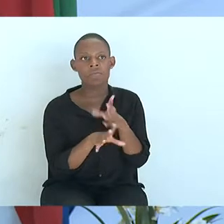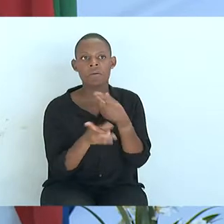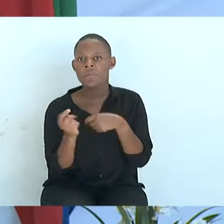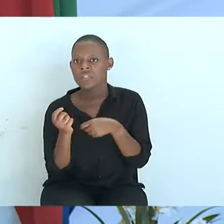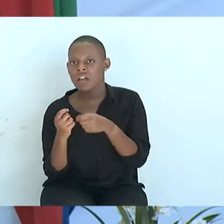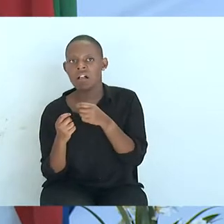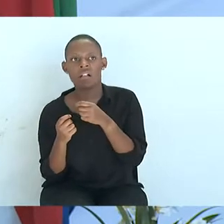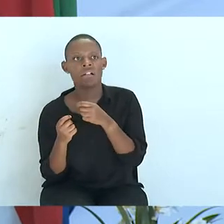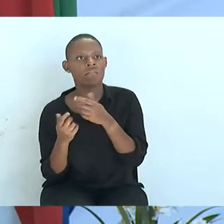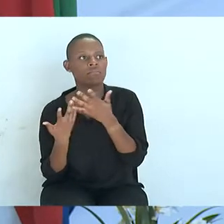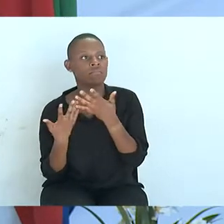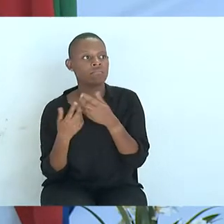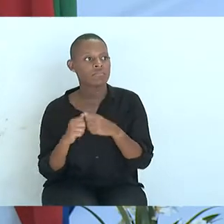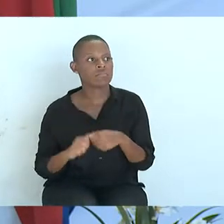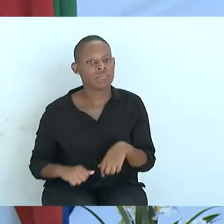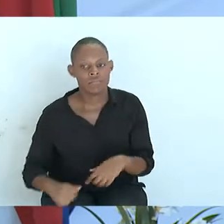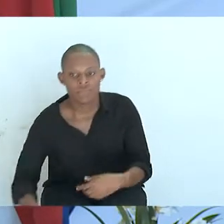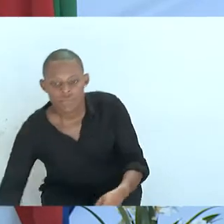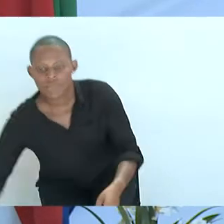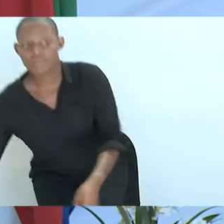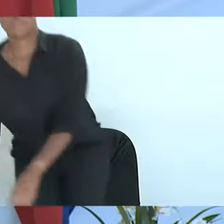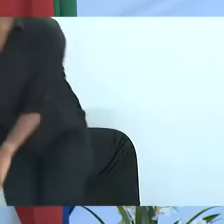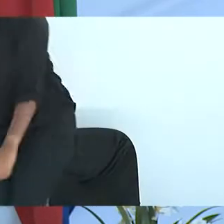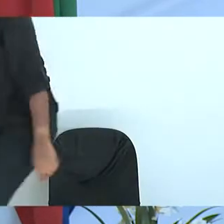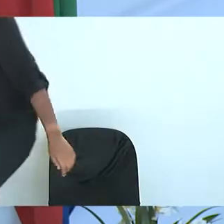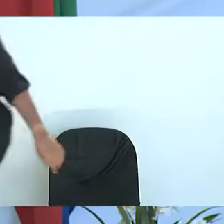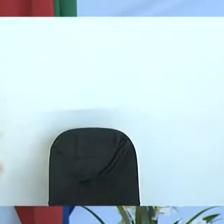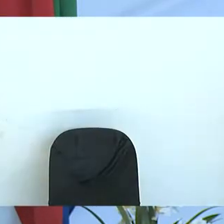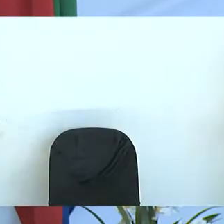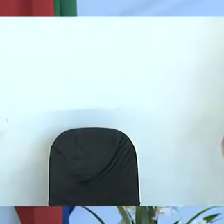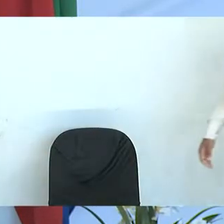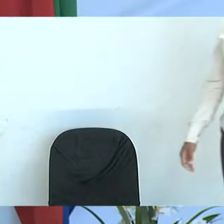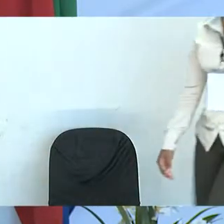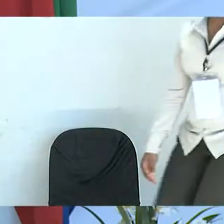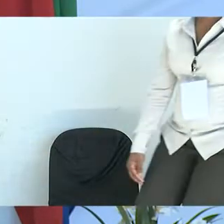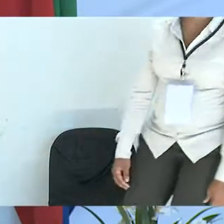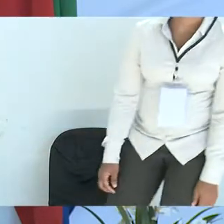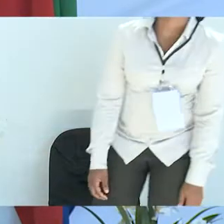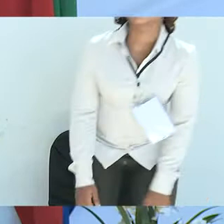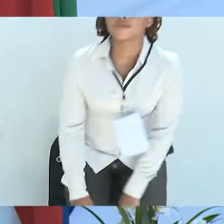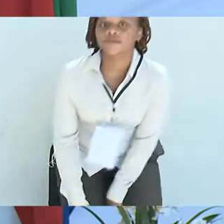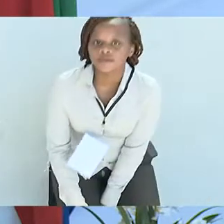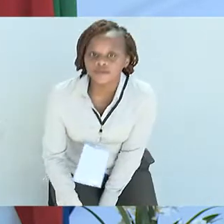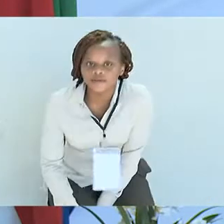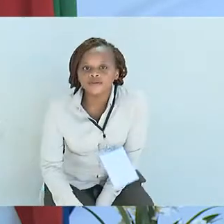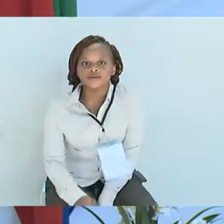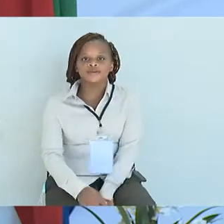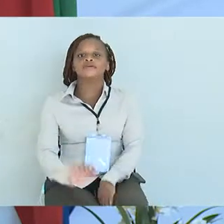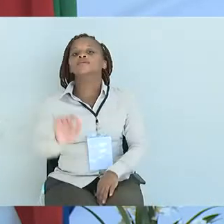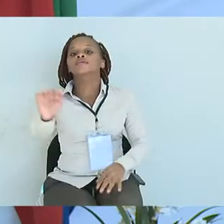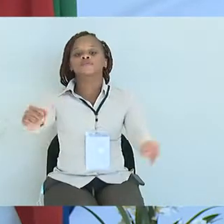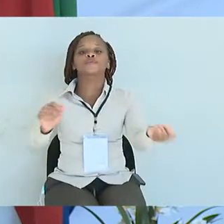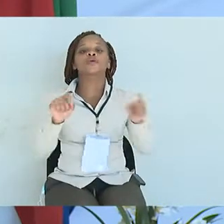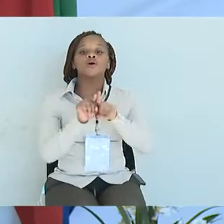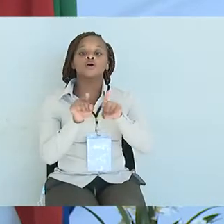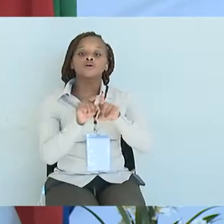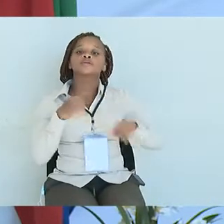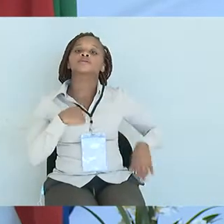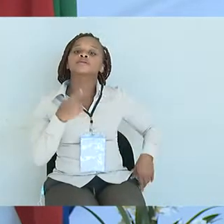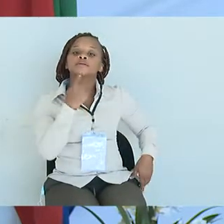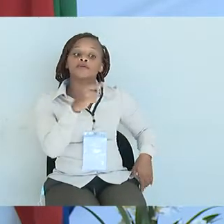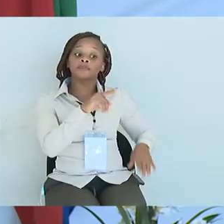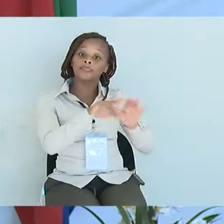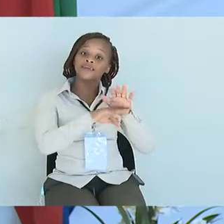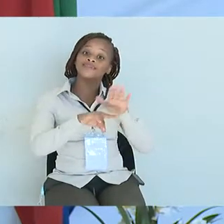own terms. And we are saying here we've got a history of heritage, we